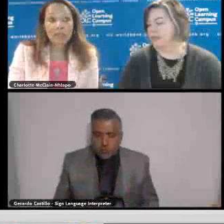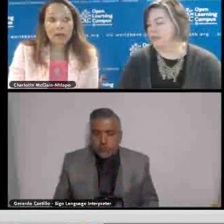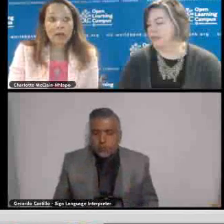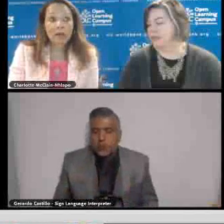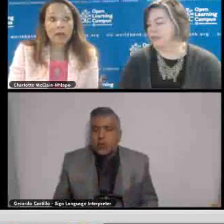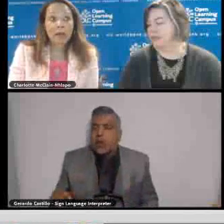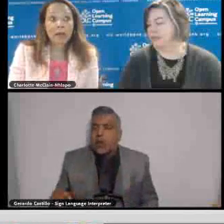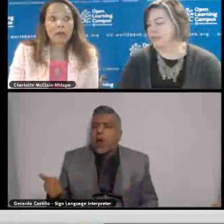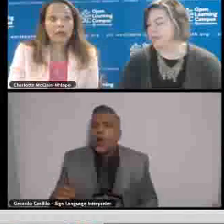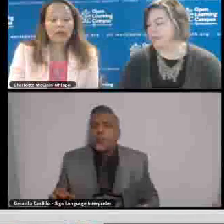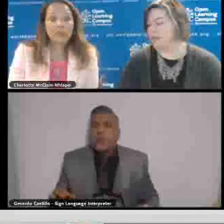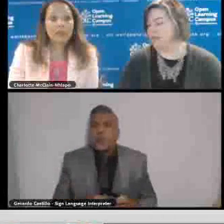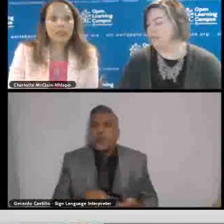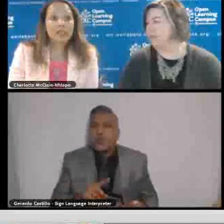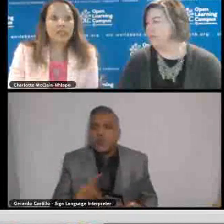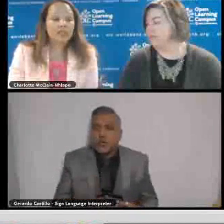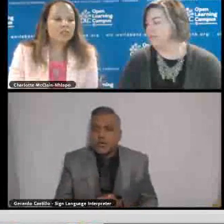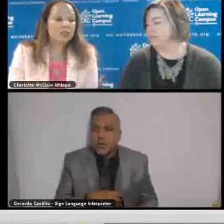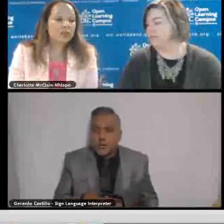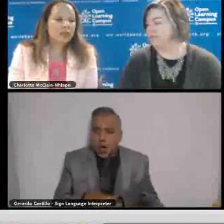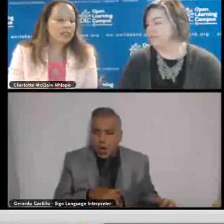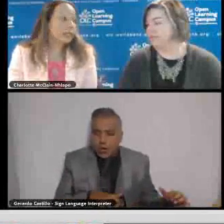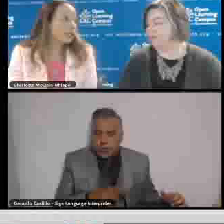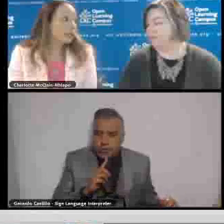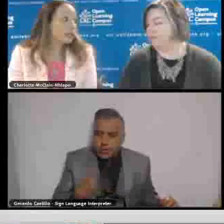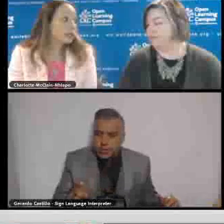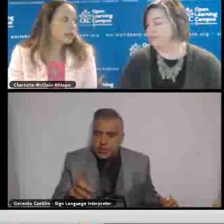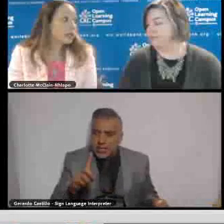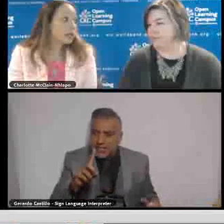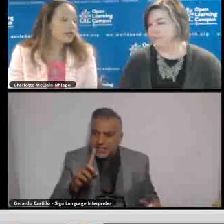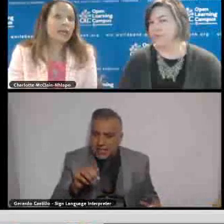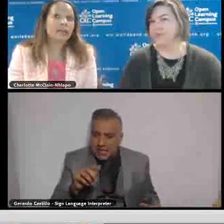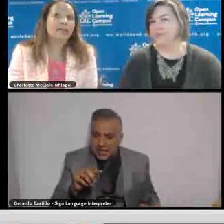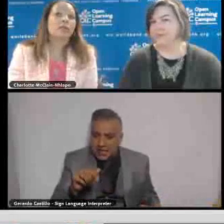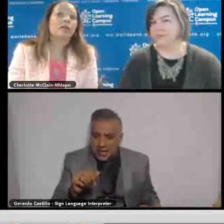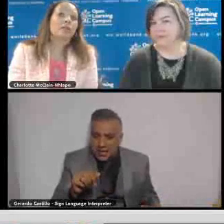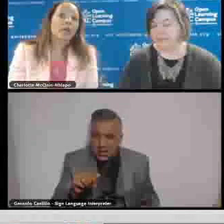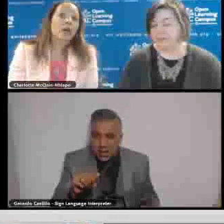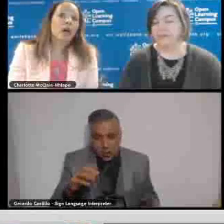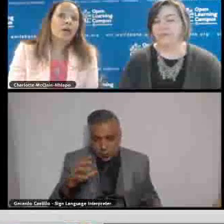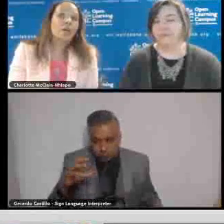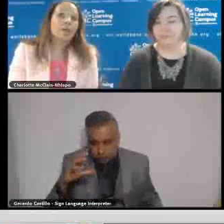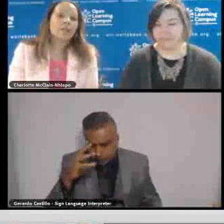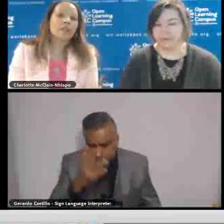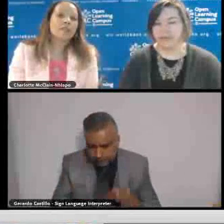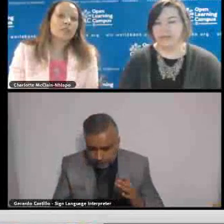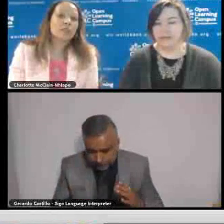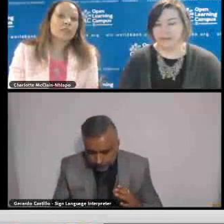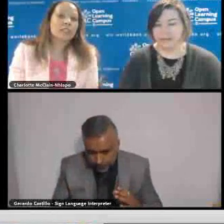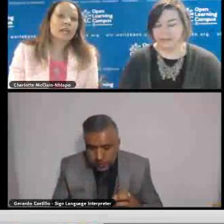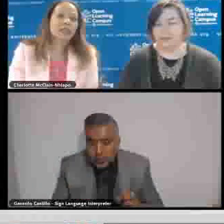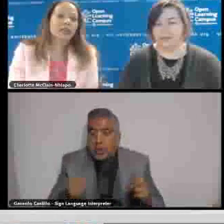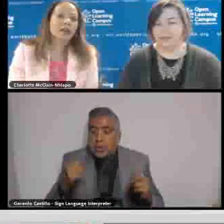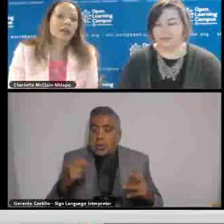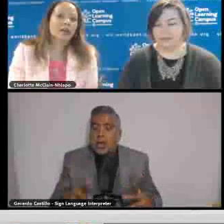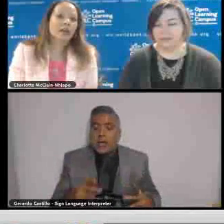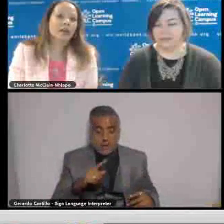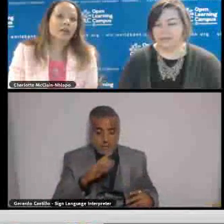up from the audience is the issue around data and the lack thereof. Many of these groups that